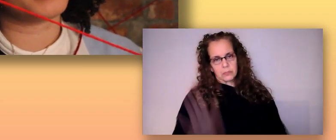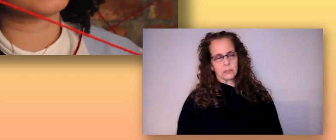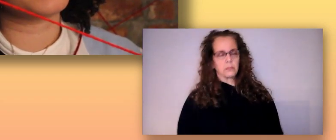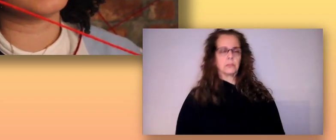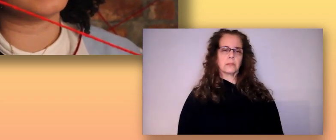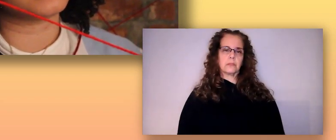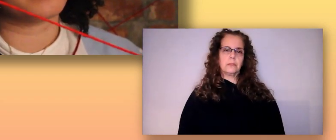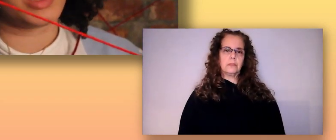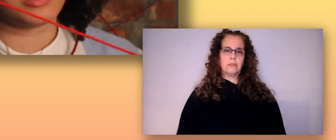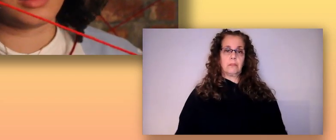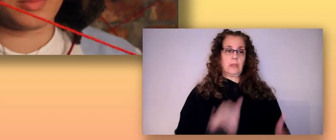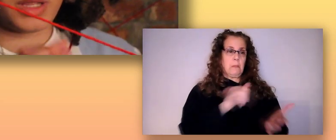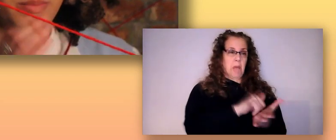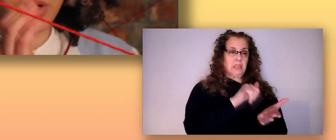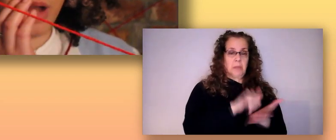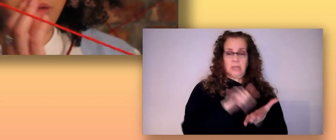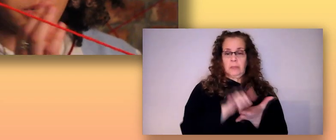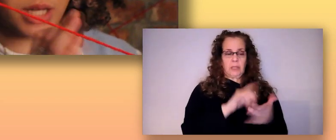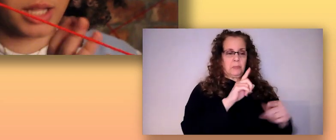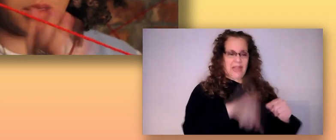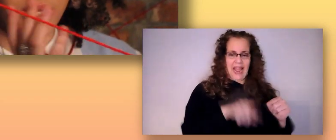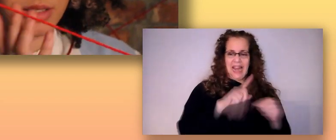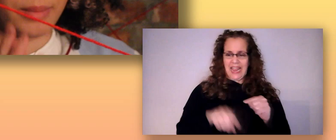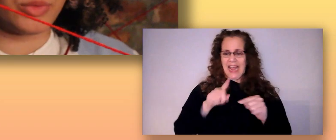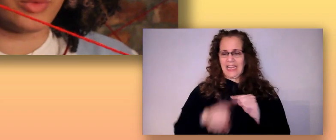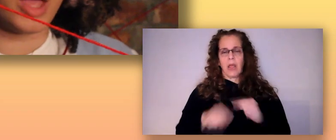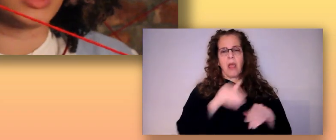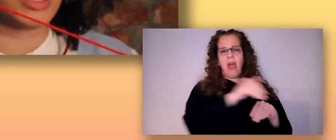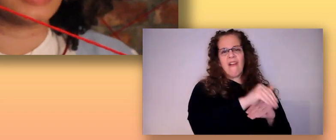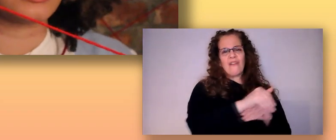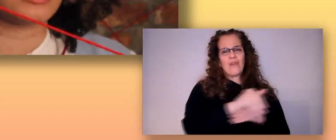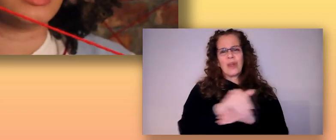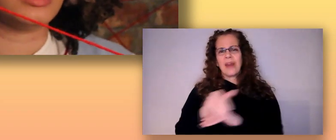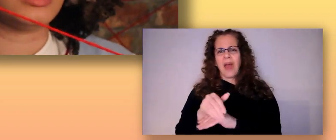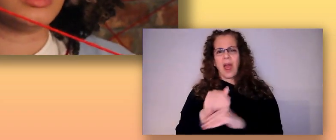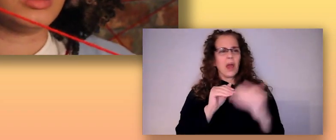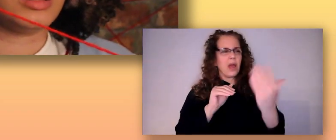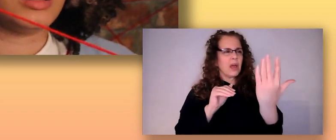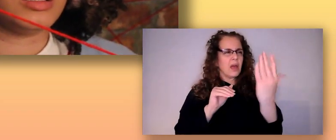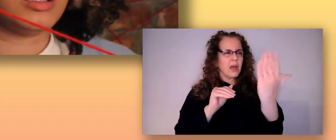these impossibilities, pen to paper every night that I stepped through that glass.